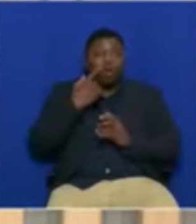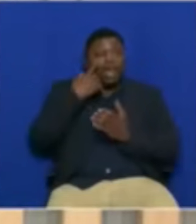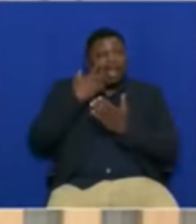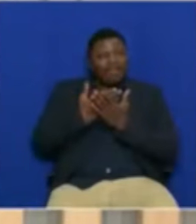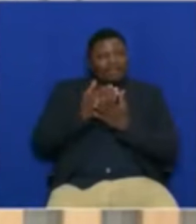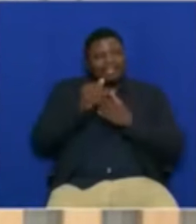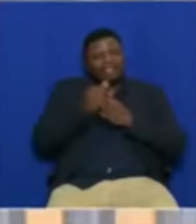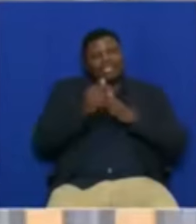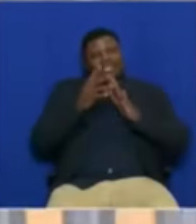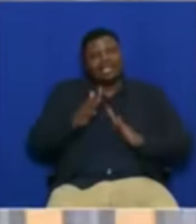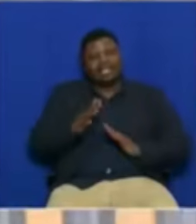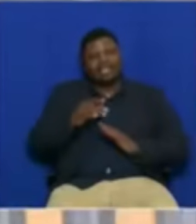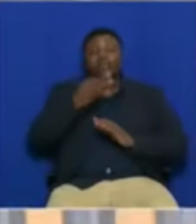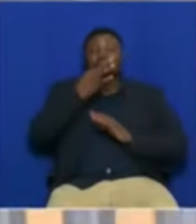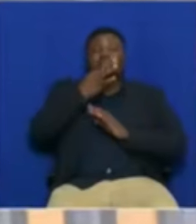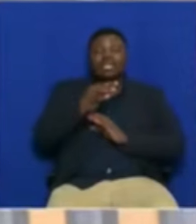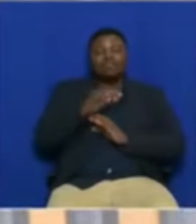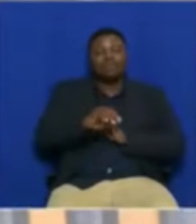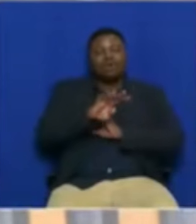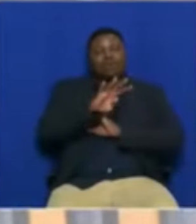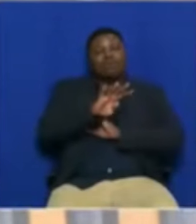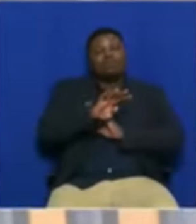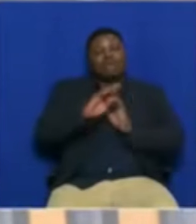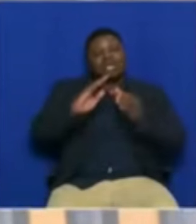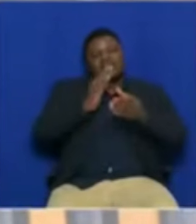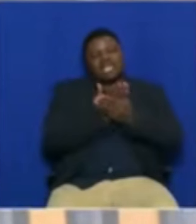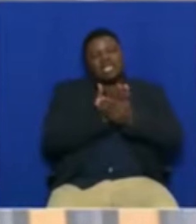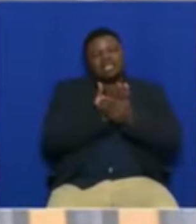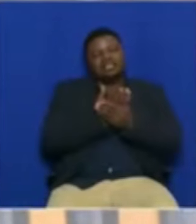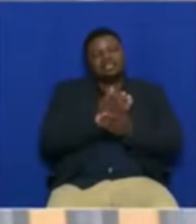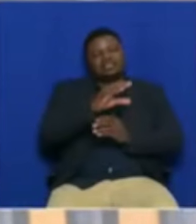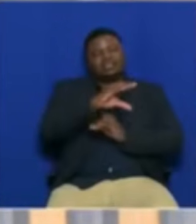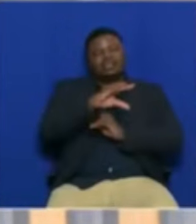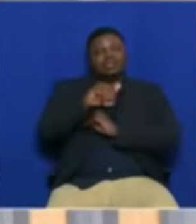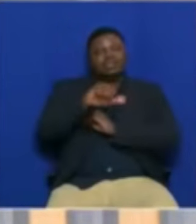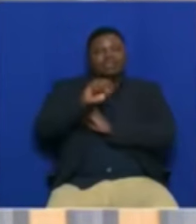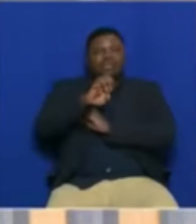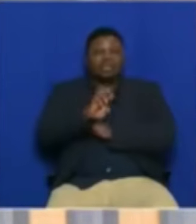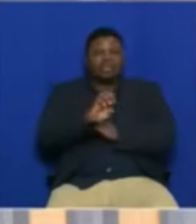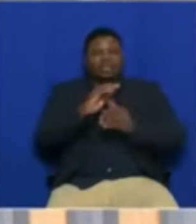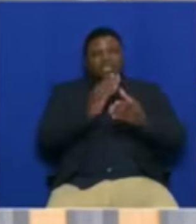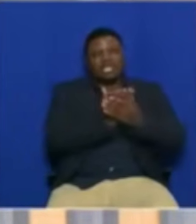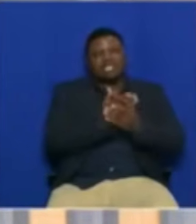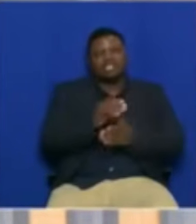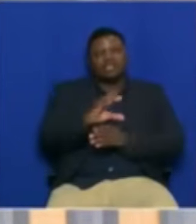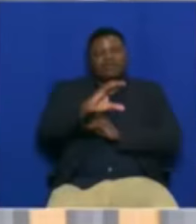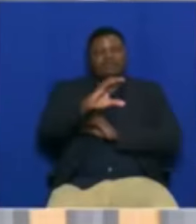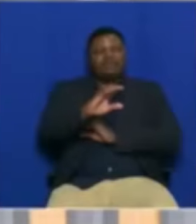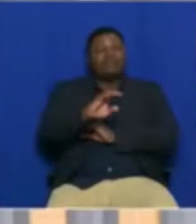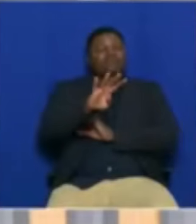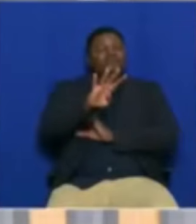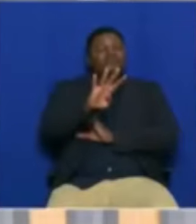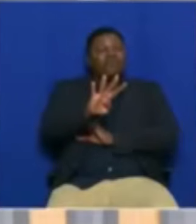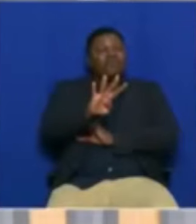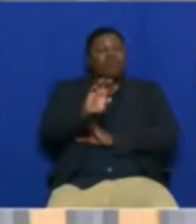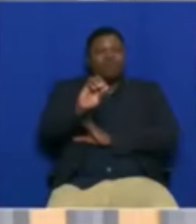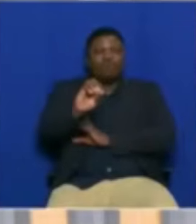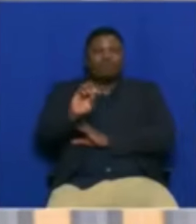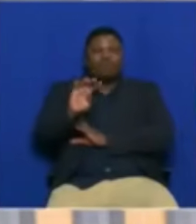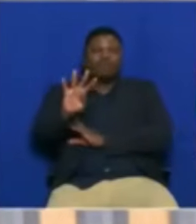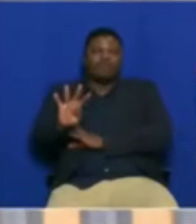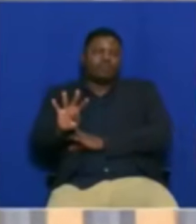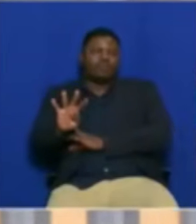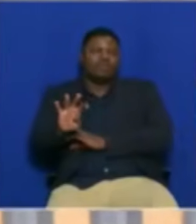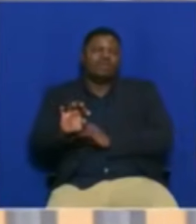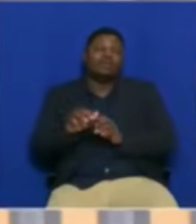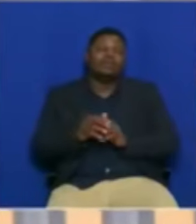404, right? Correct. The Orlando Valeria 404, and you said there were discrepancies in there. There